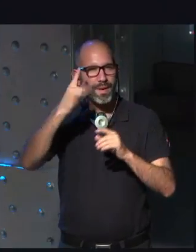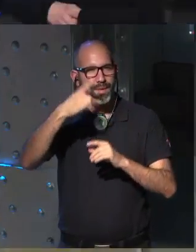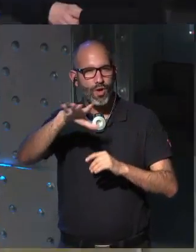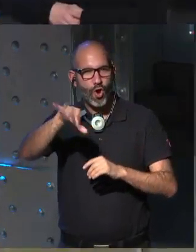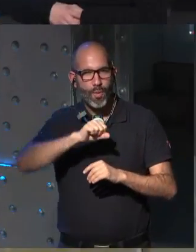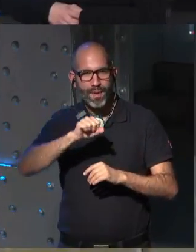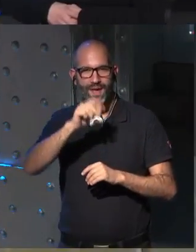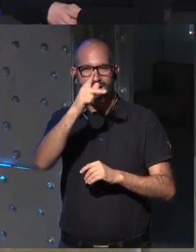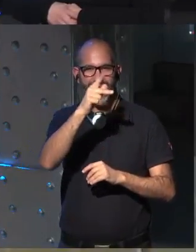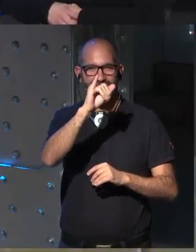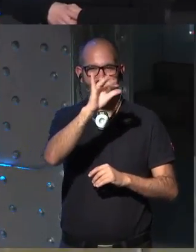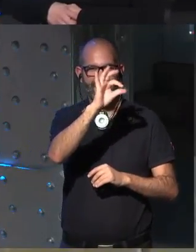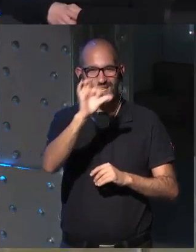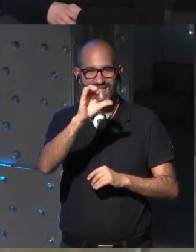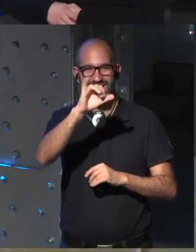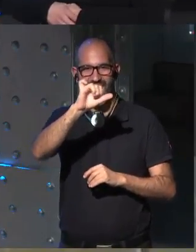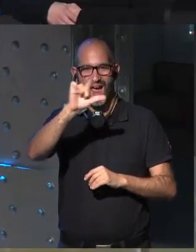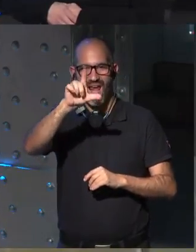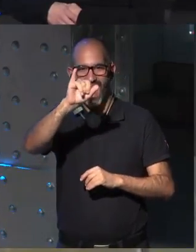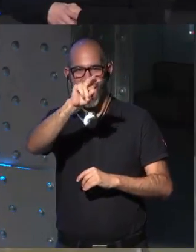Las cosas verdaderamente van